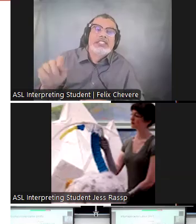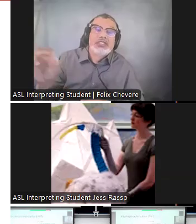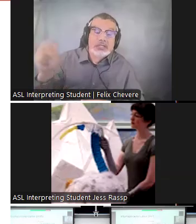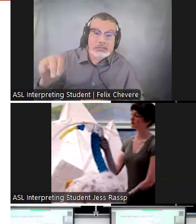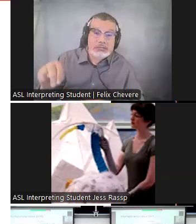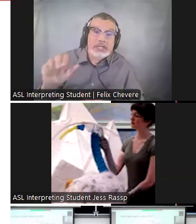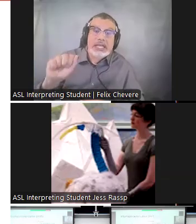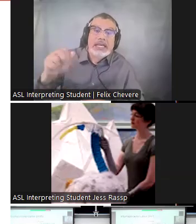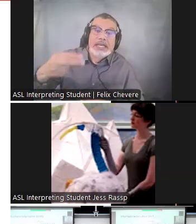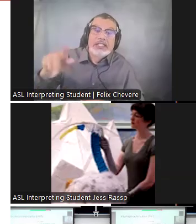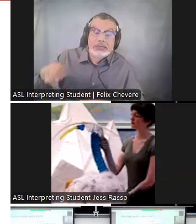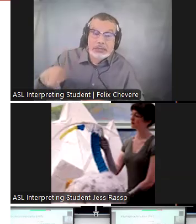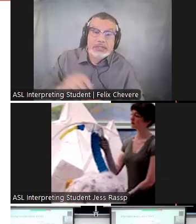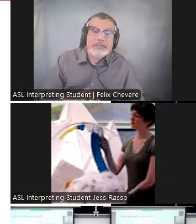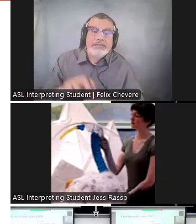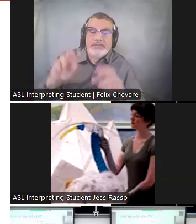have the repolarization.